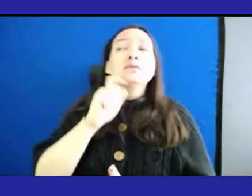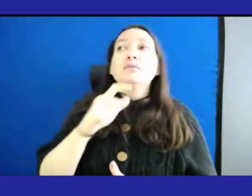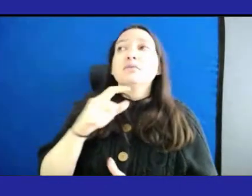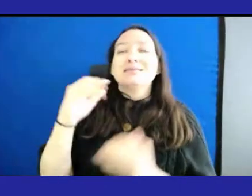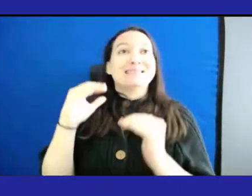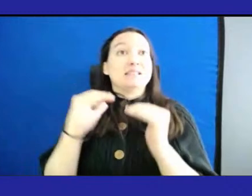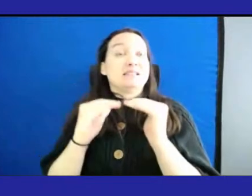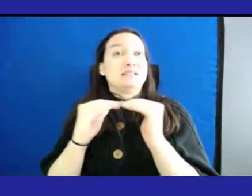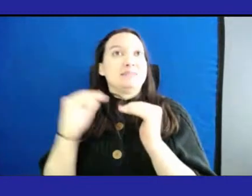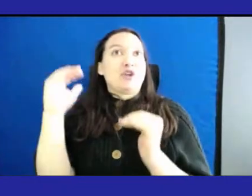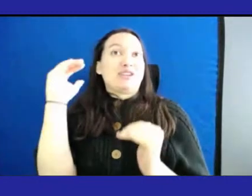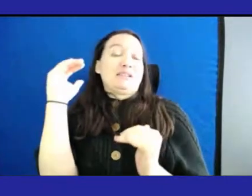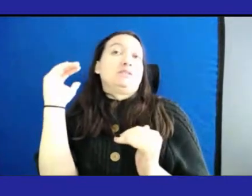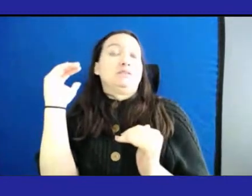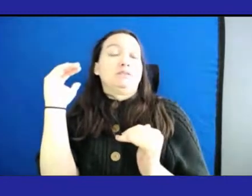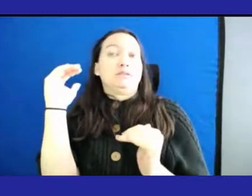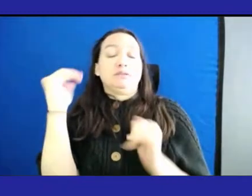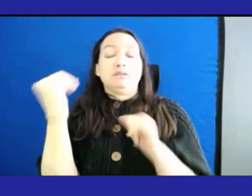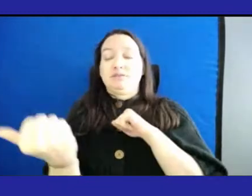disparities, and confront it